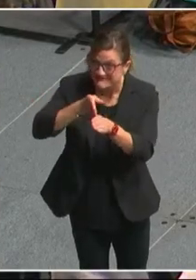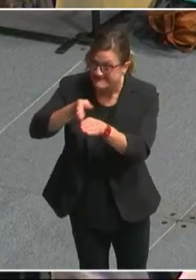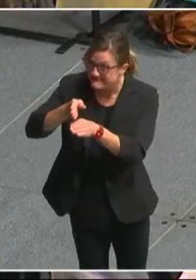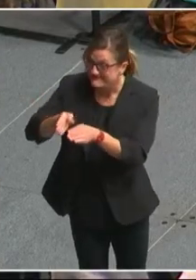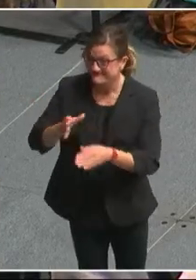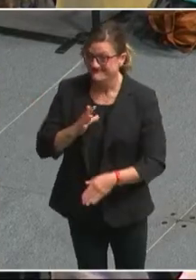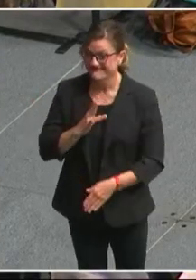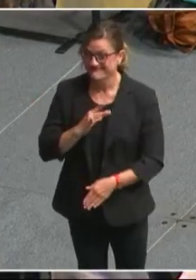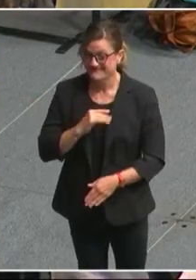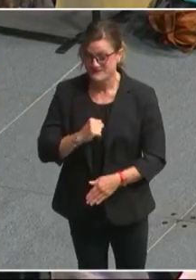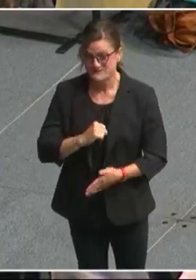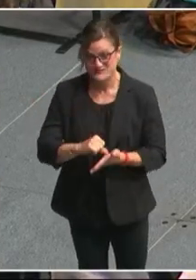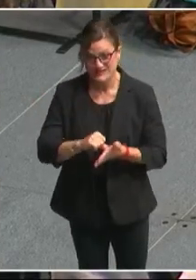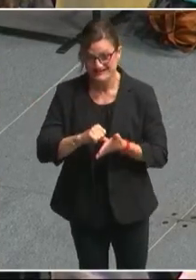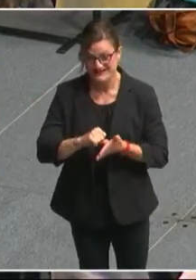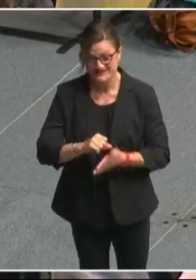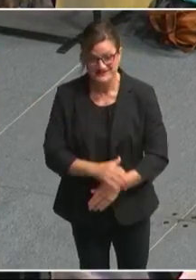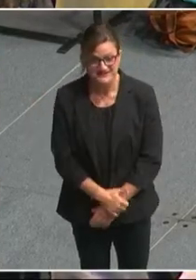incredible.